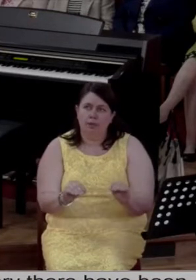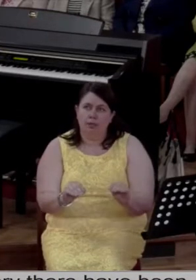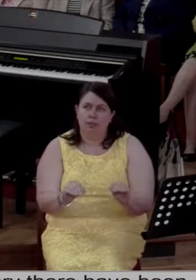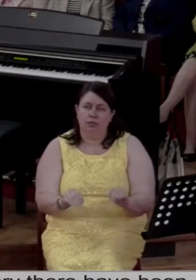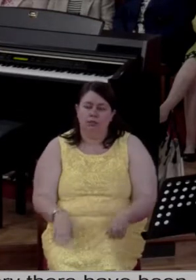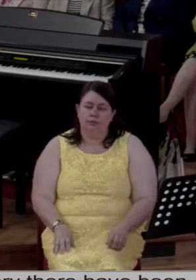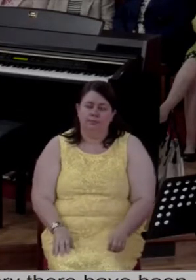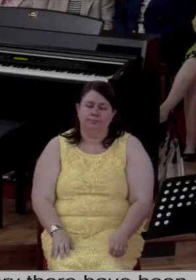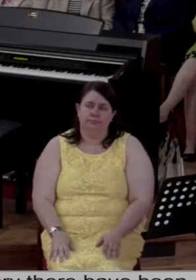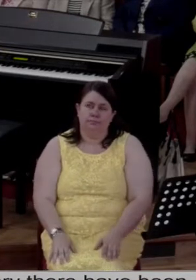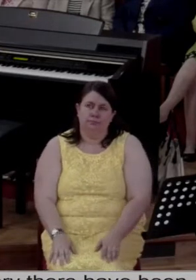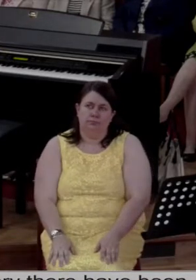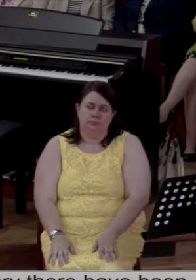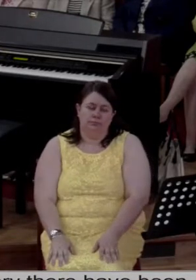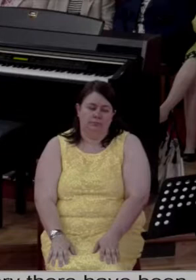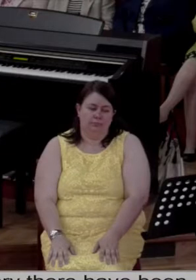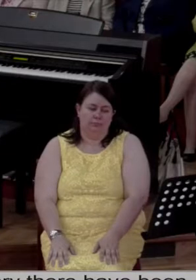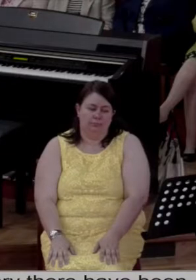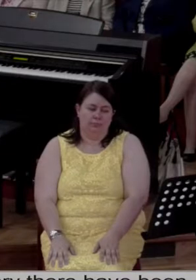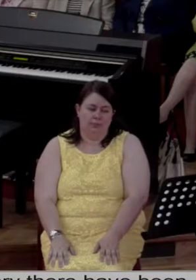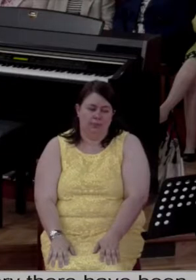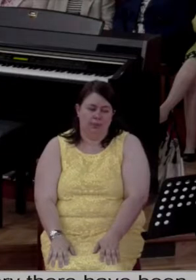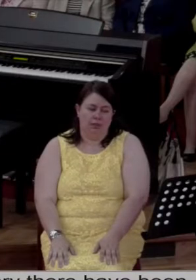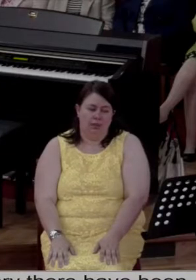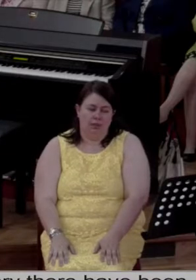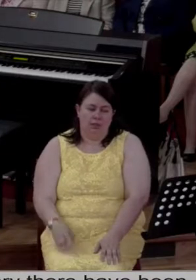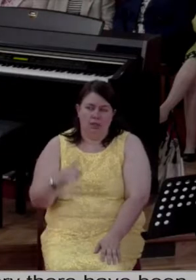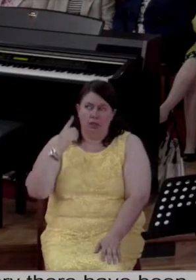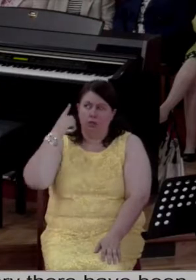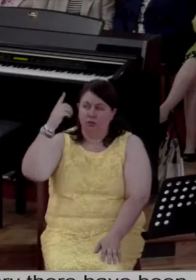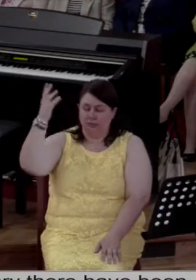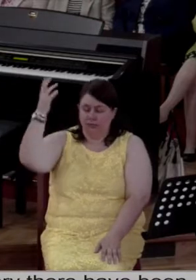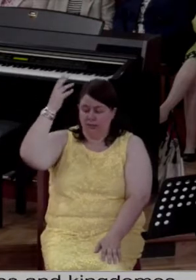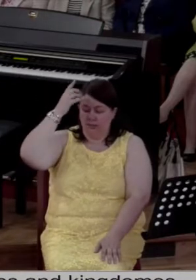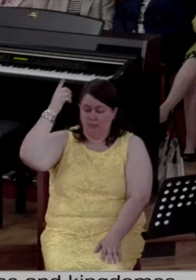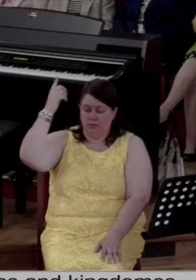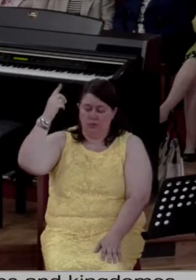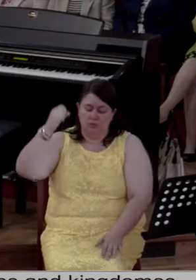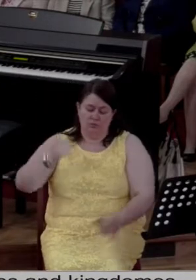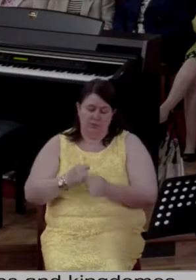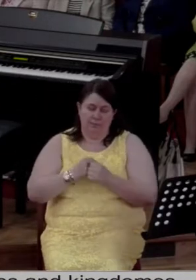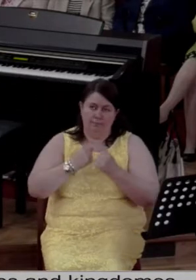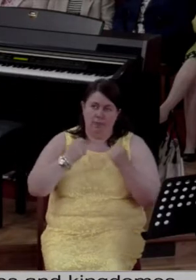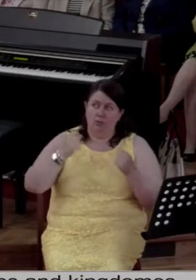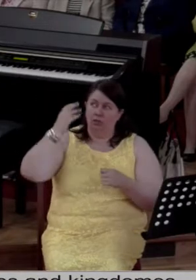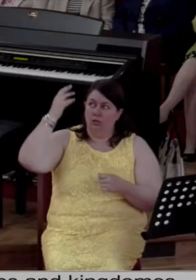God's kingdom, God's power, God's glory will endure